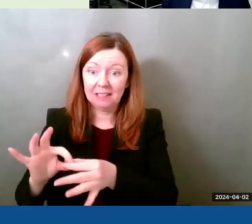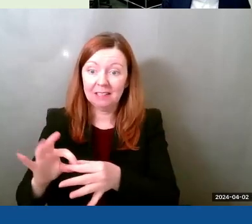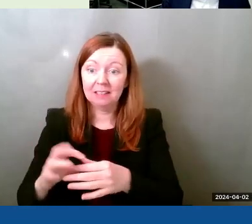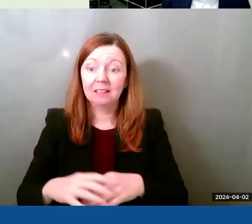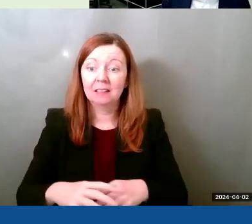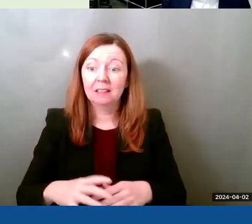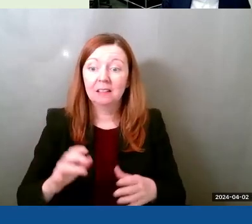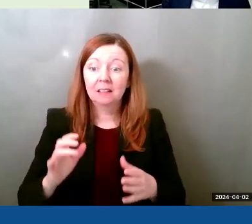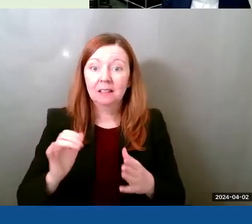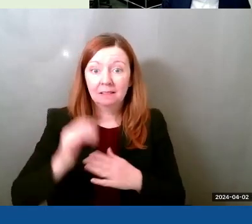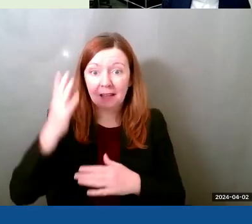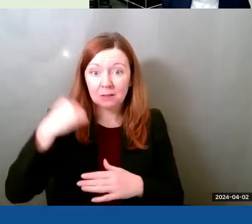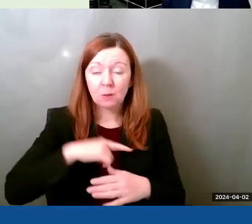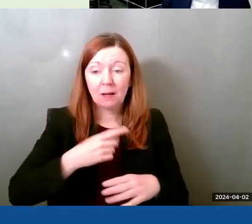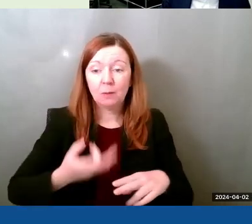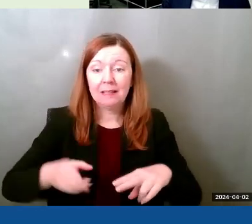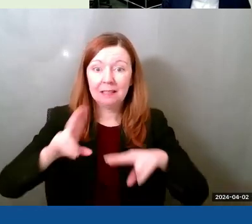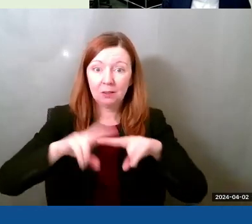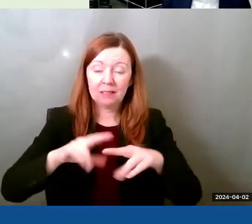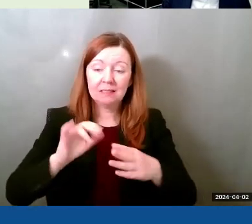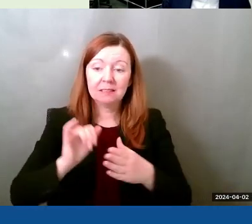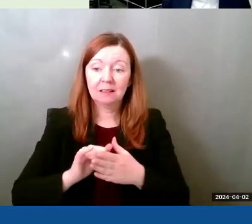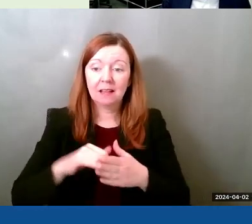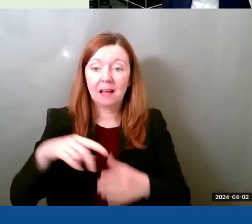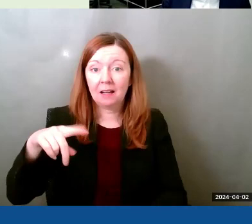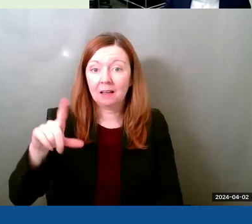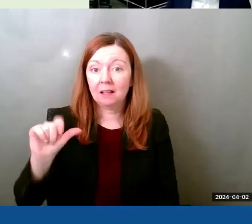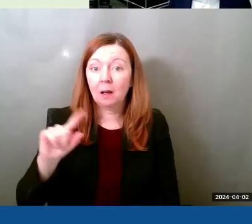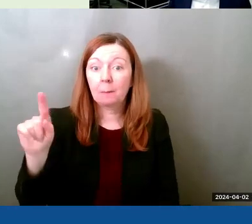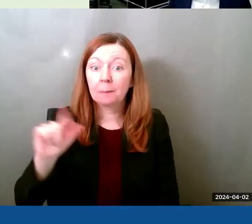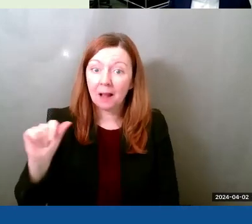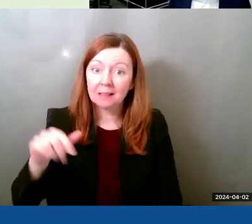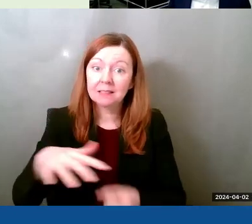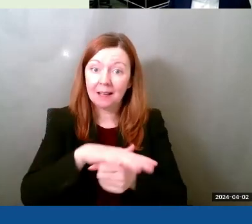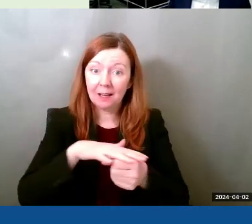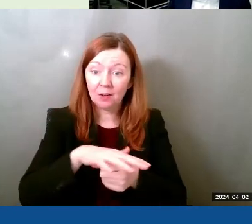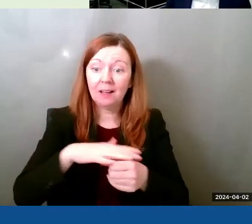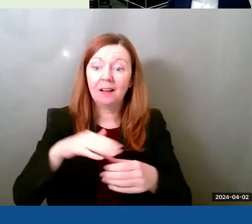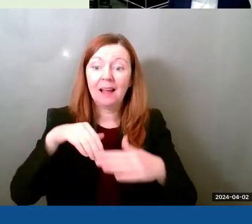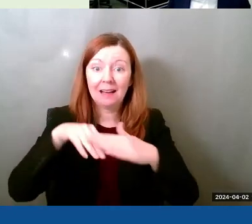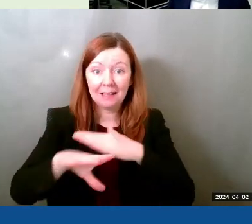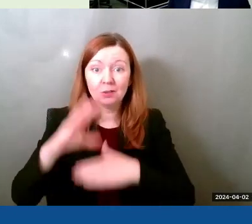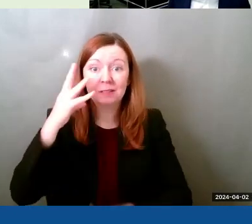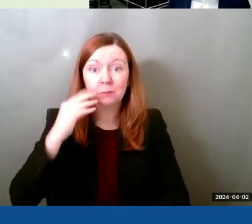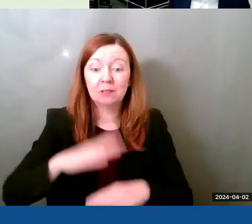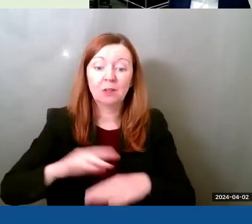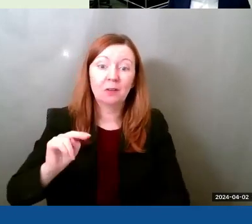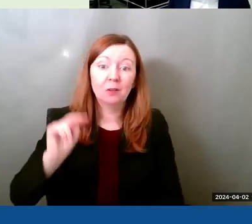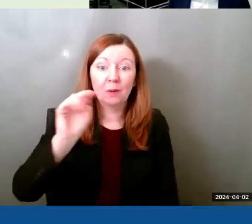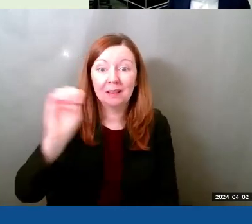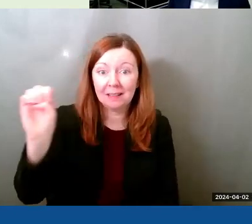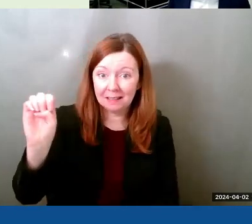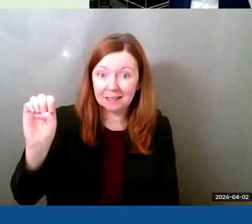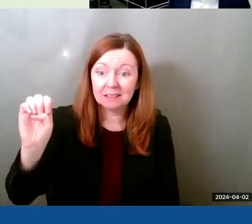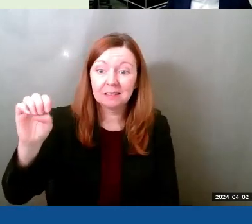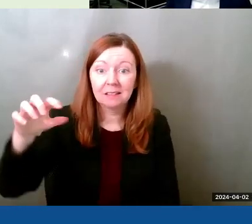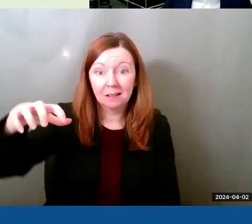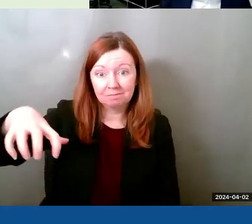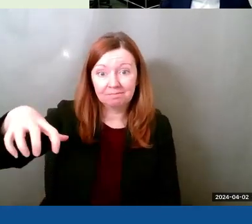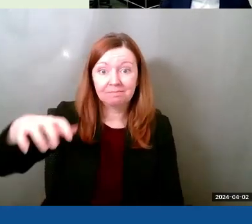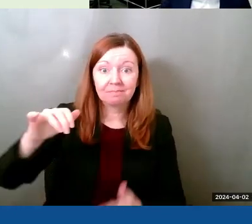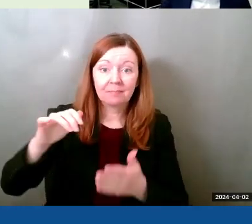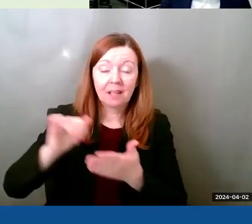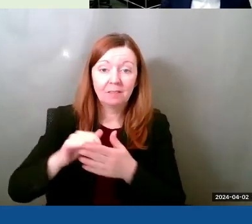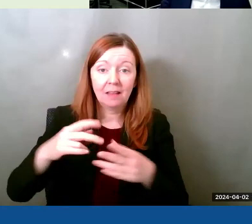is why we also increased that plaza area and entry experience on the northeast quadrant of the